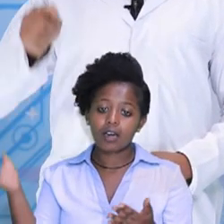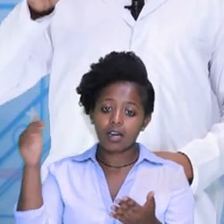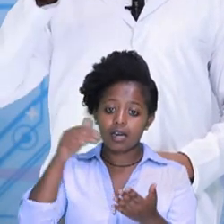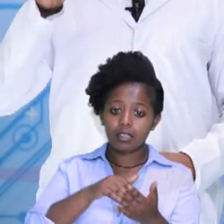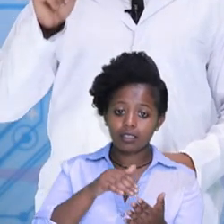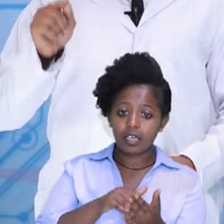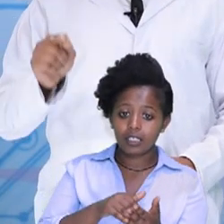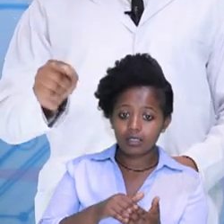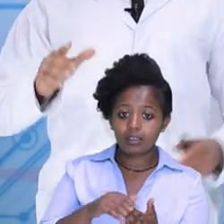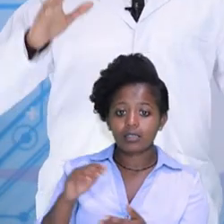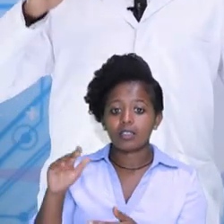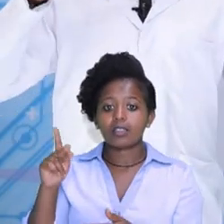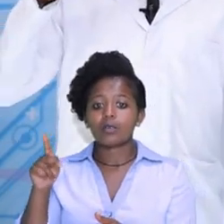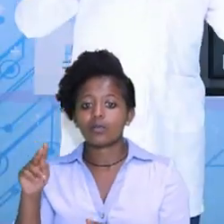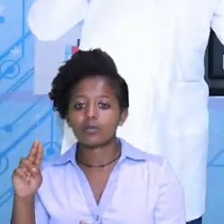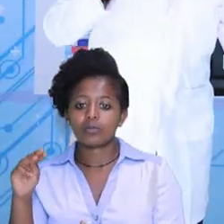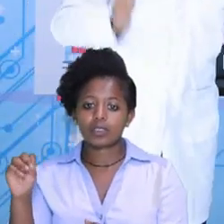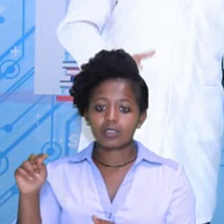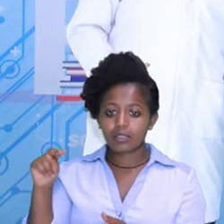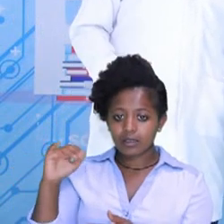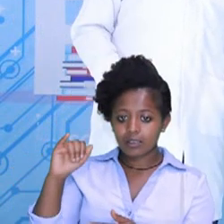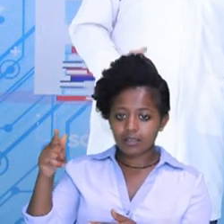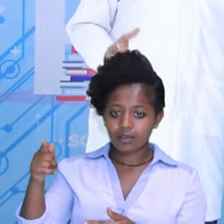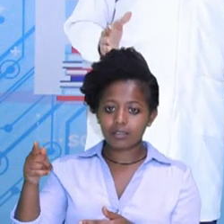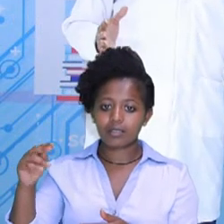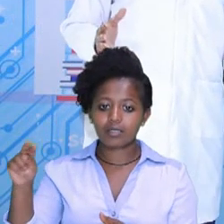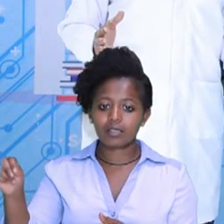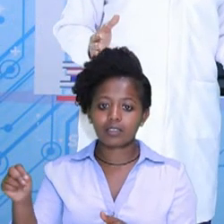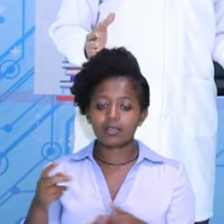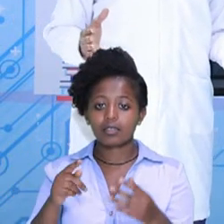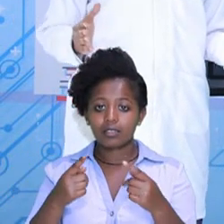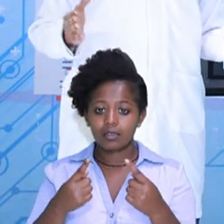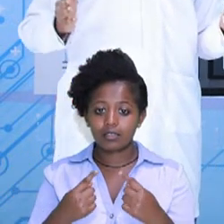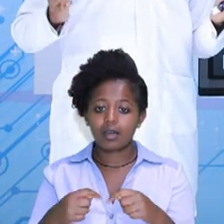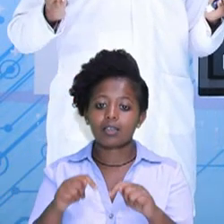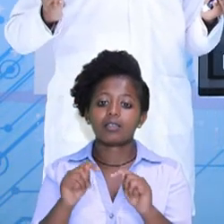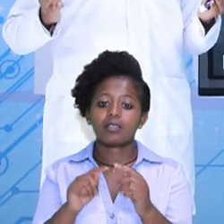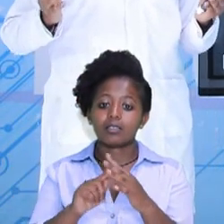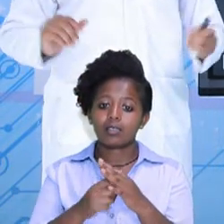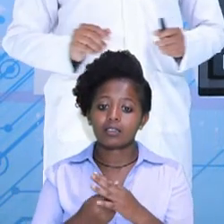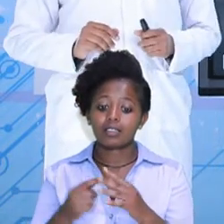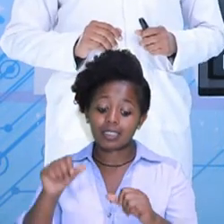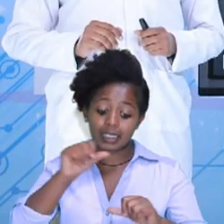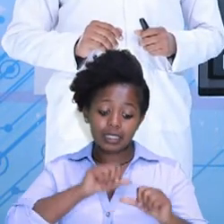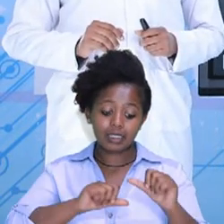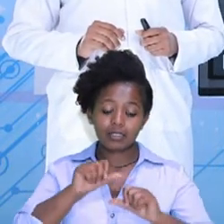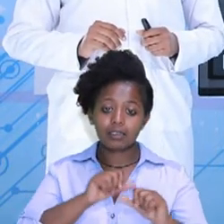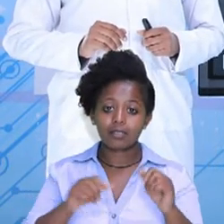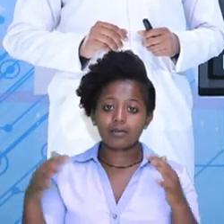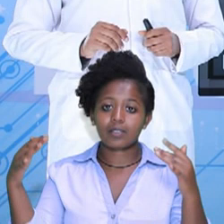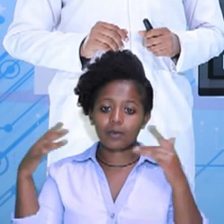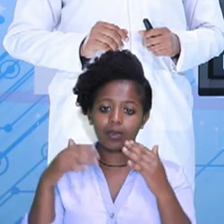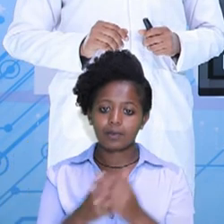again Kuomintang and communists started a civil war.